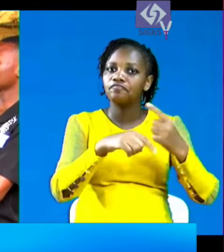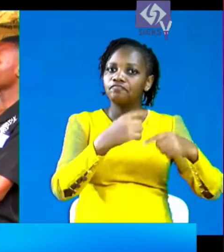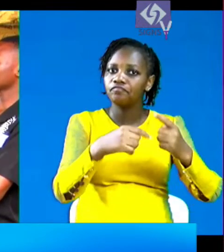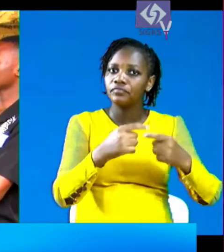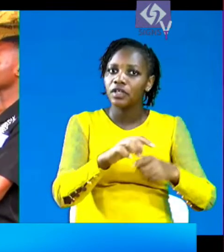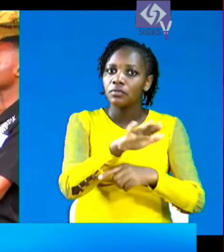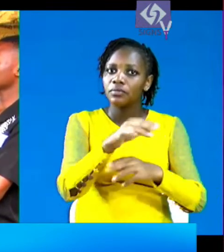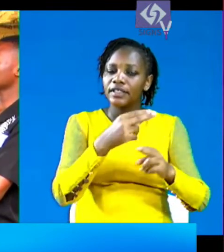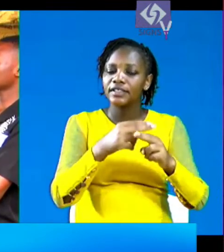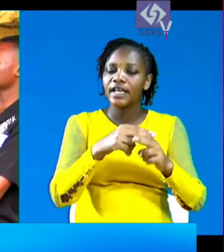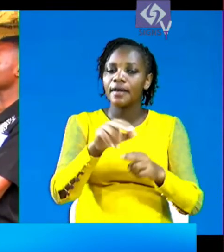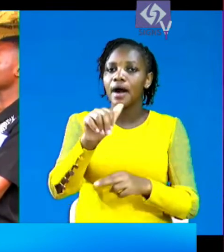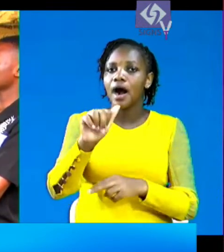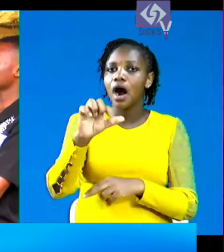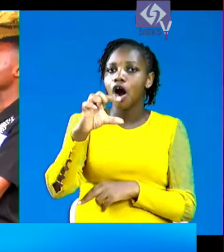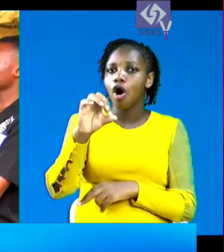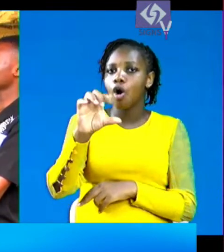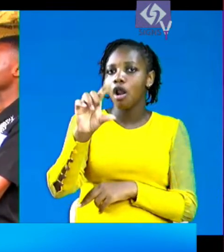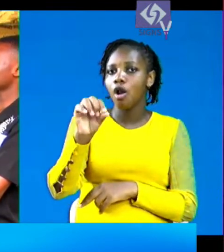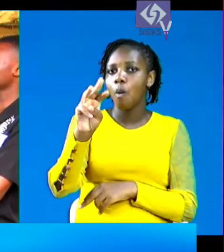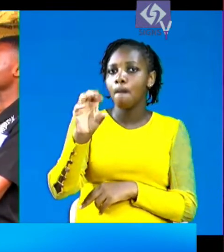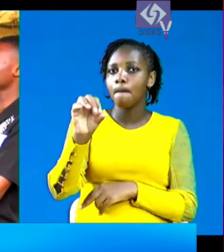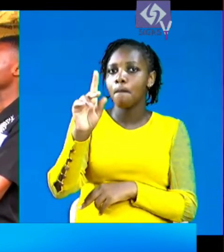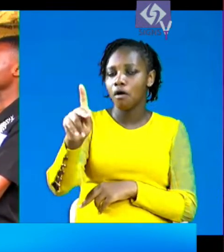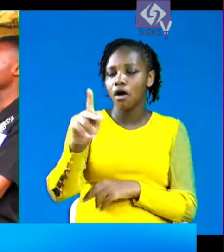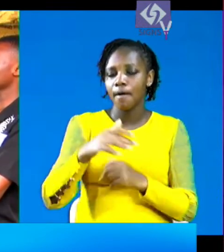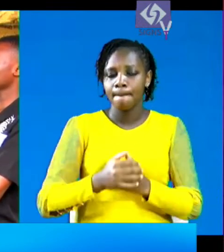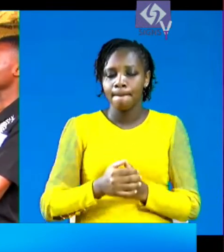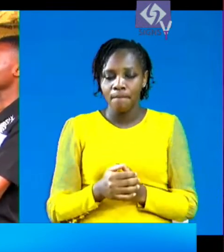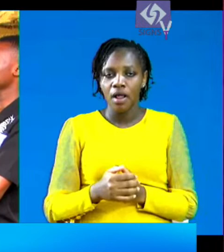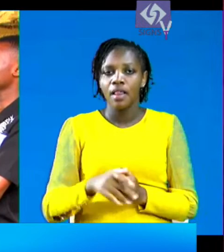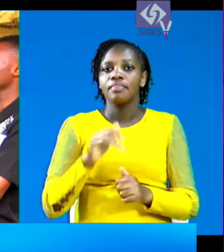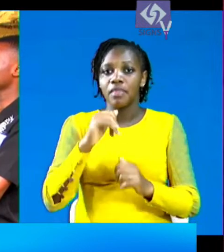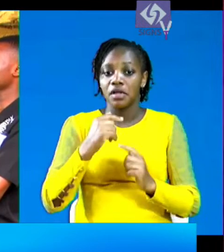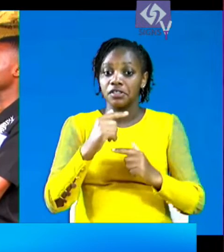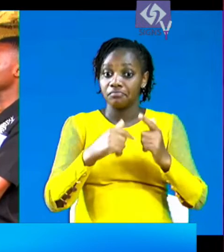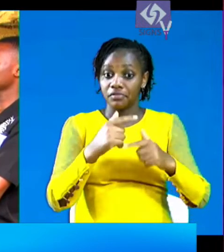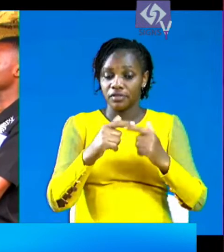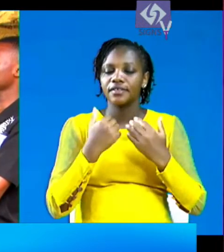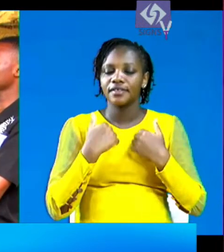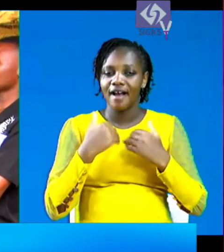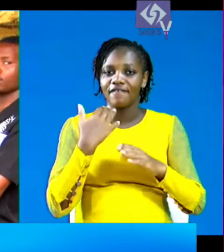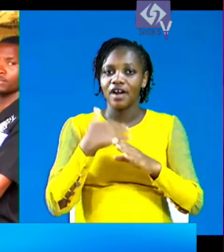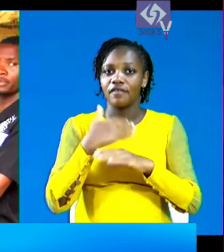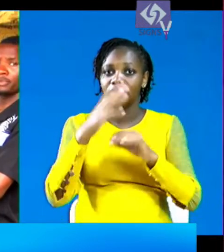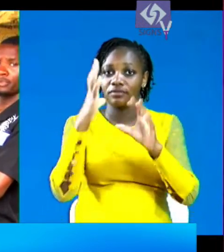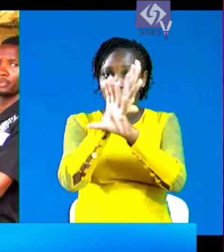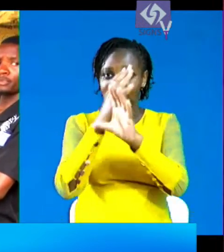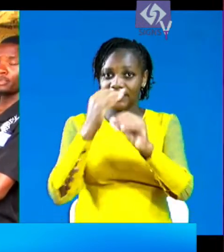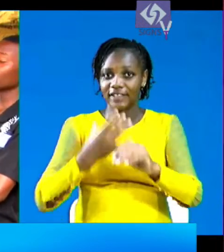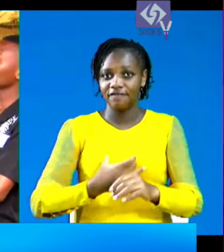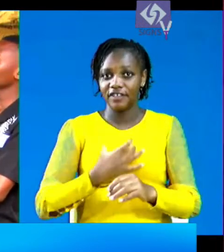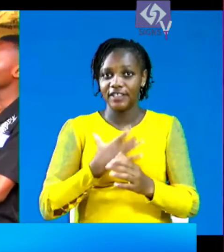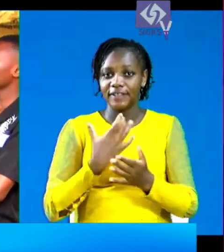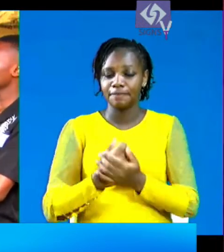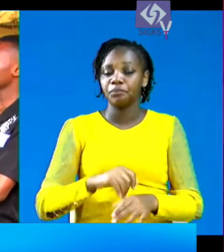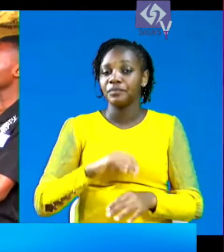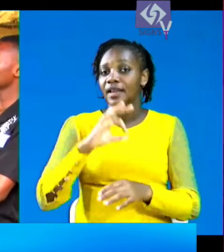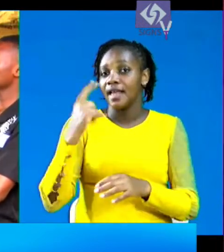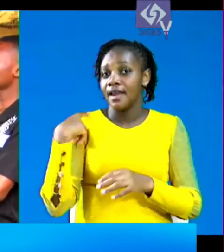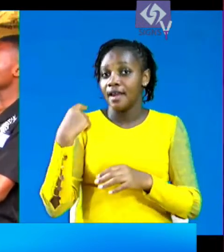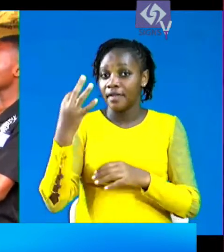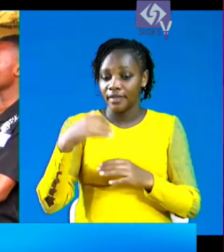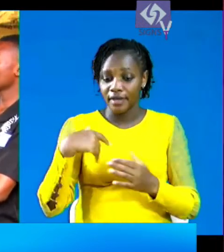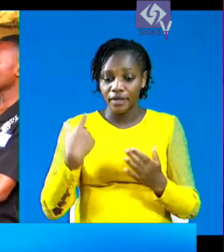called Agolomok, where the road had been washed out. So that is a progress after the president's visit. Third, we have